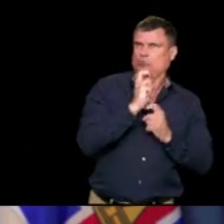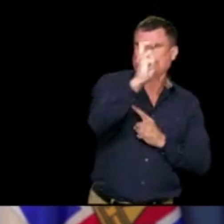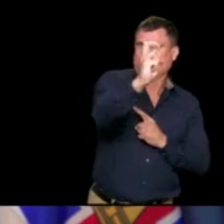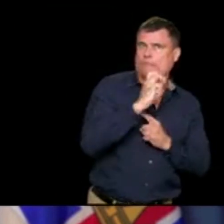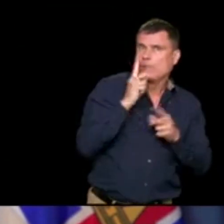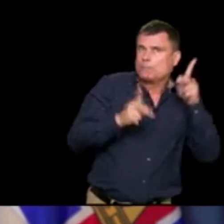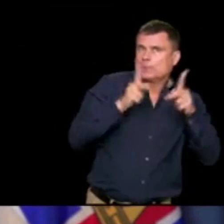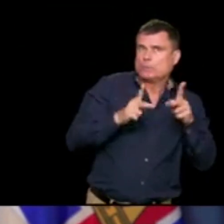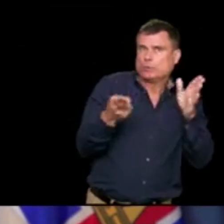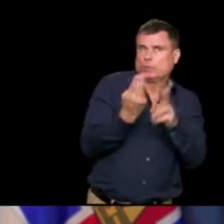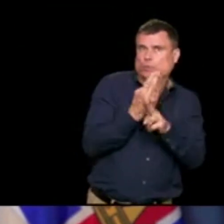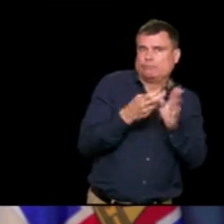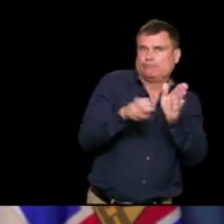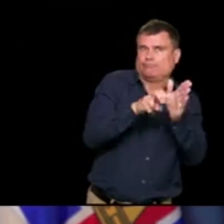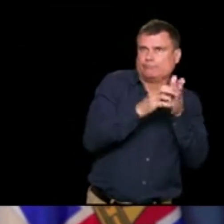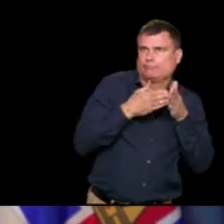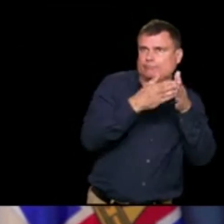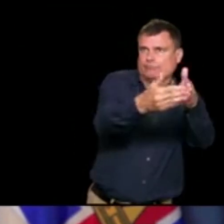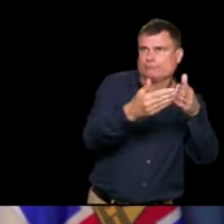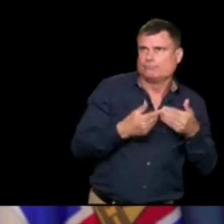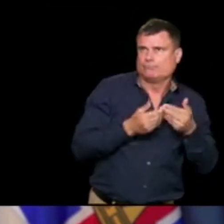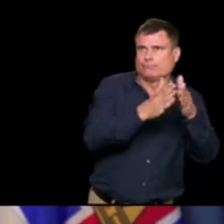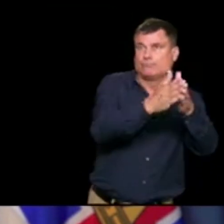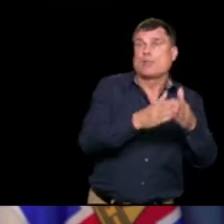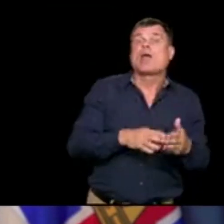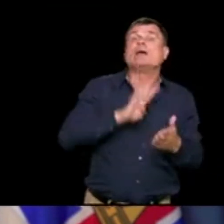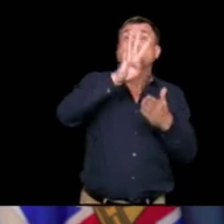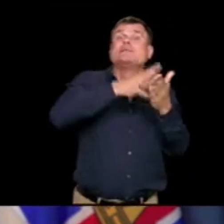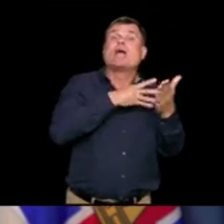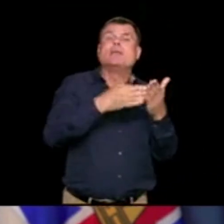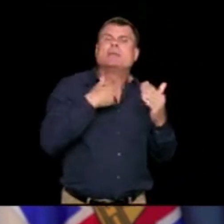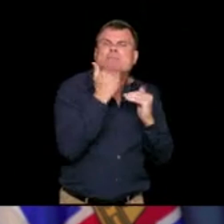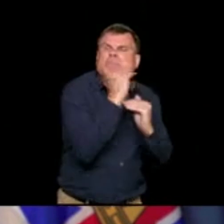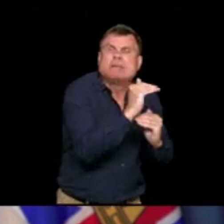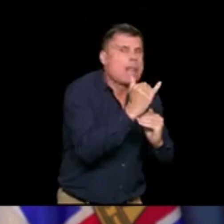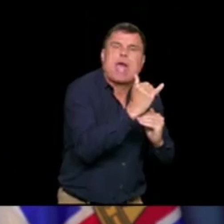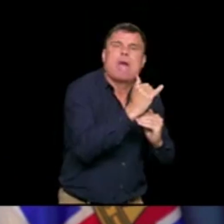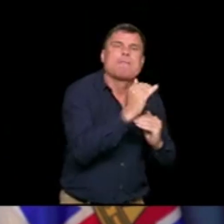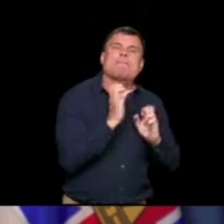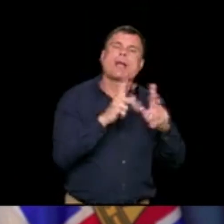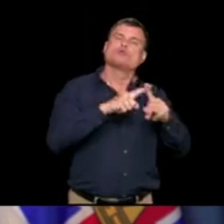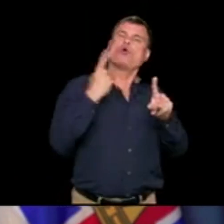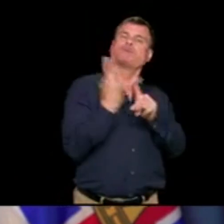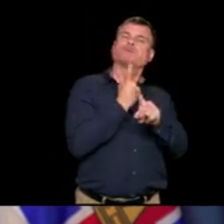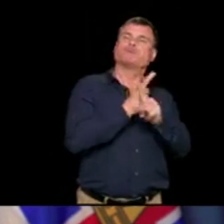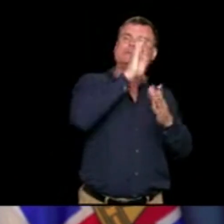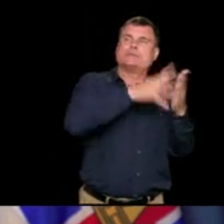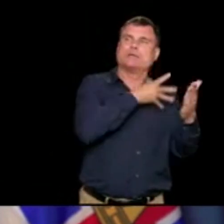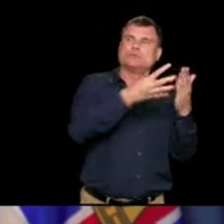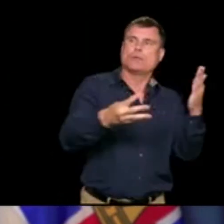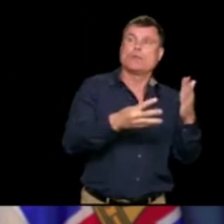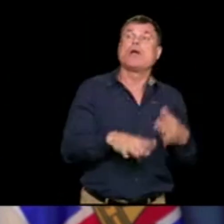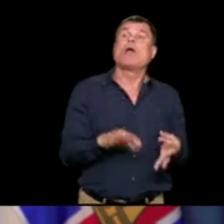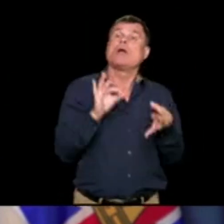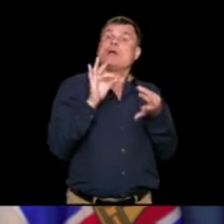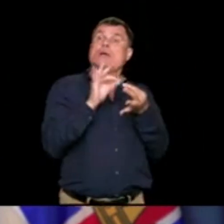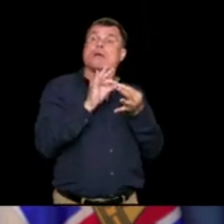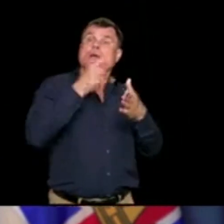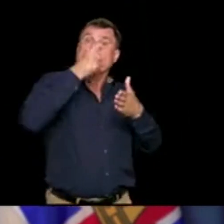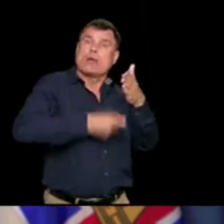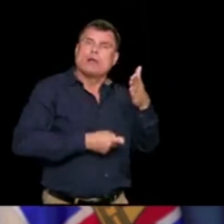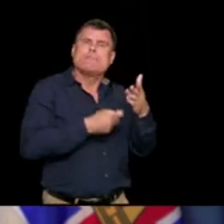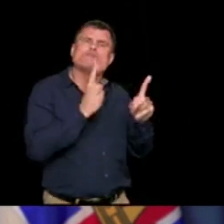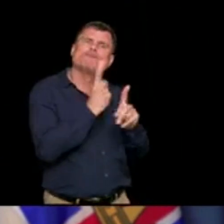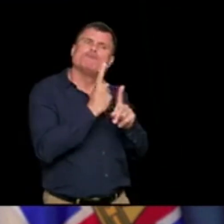on ensuring the public interest is a priority. This means restoring service to pre-COVID-19 levels, keeping